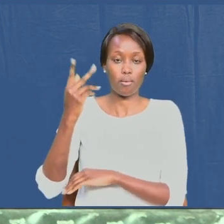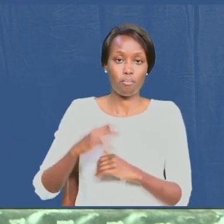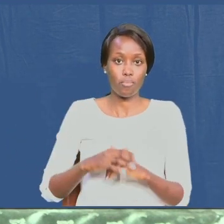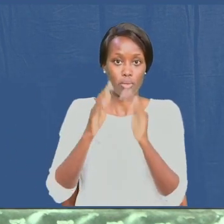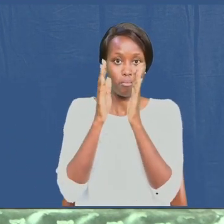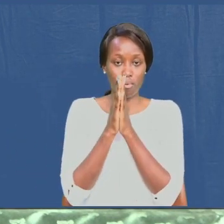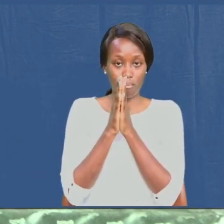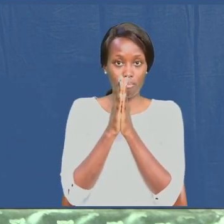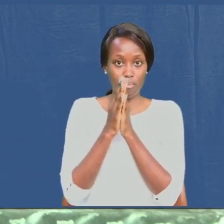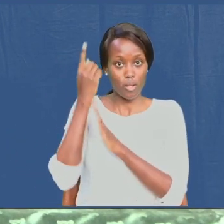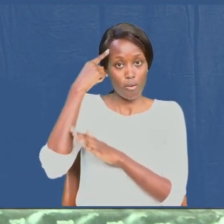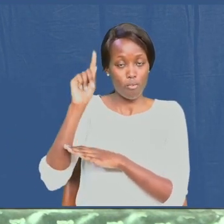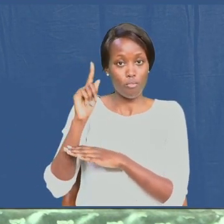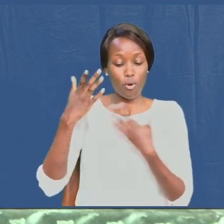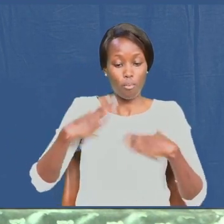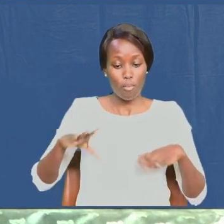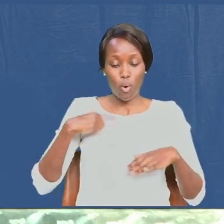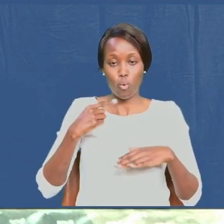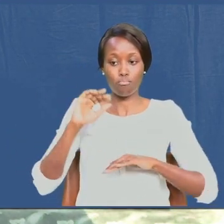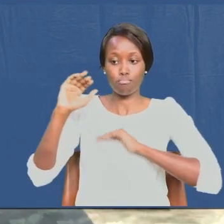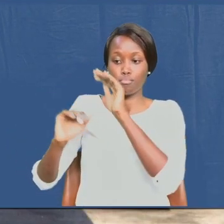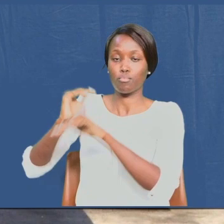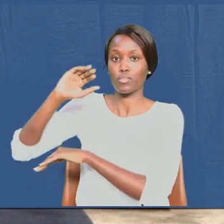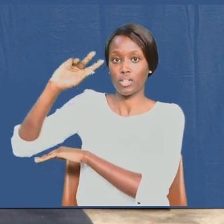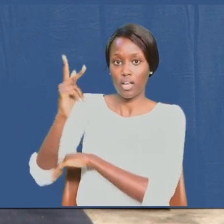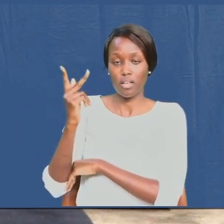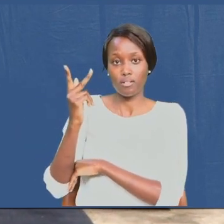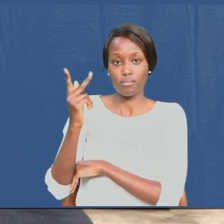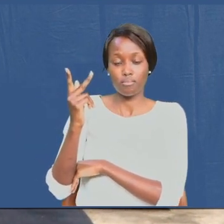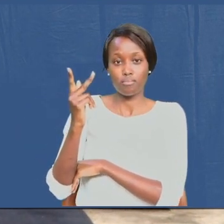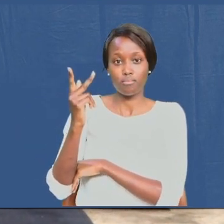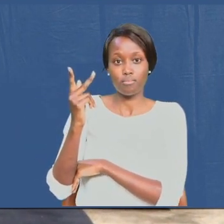We pray for the hikers, Lord, to Mount Kenya,